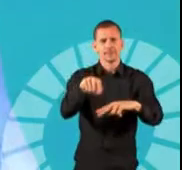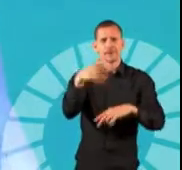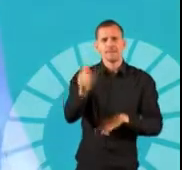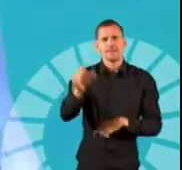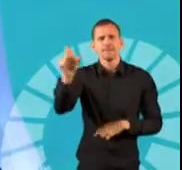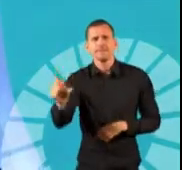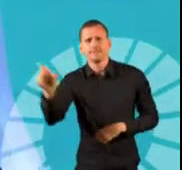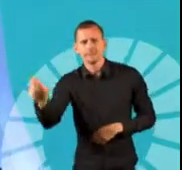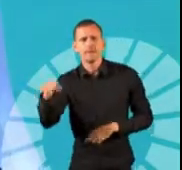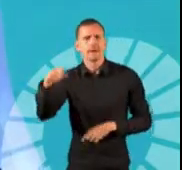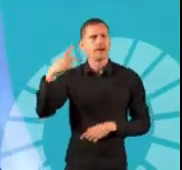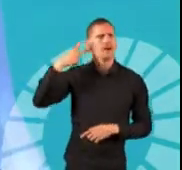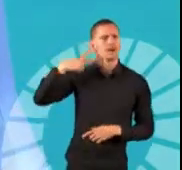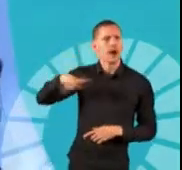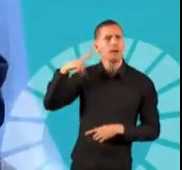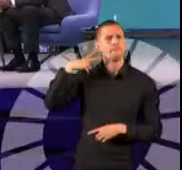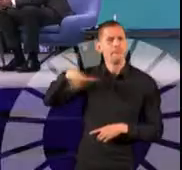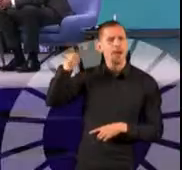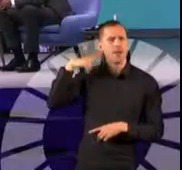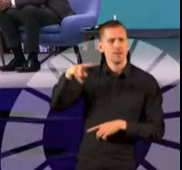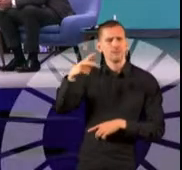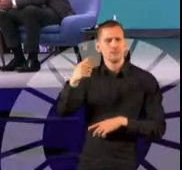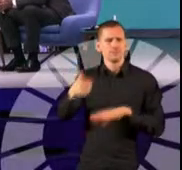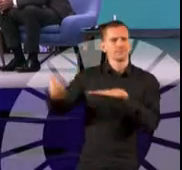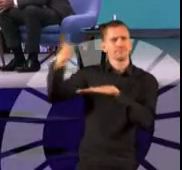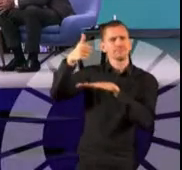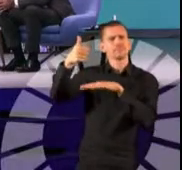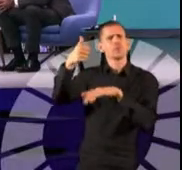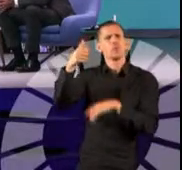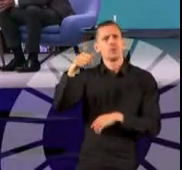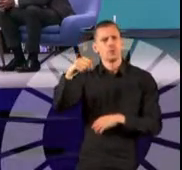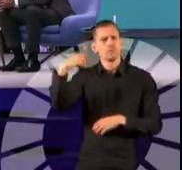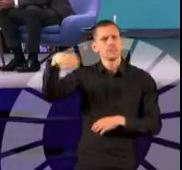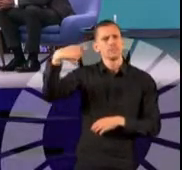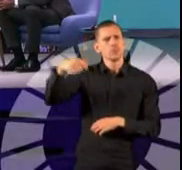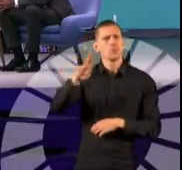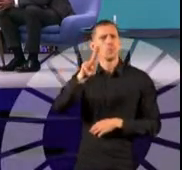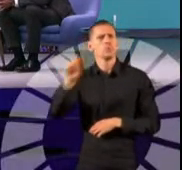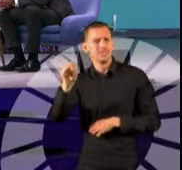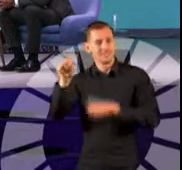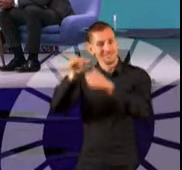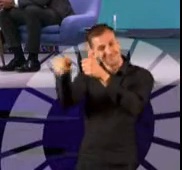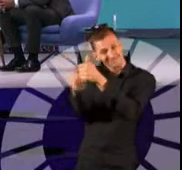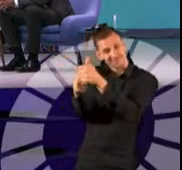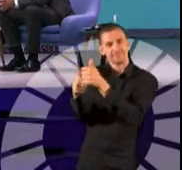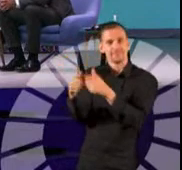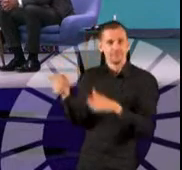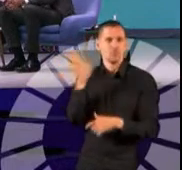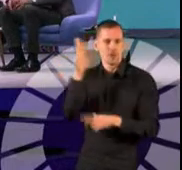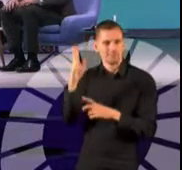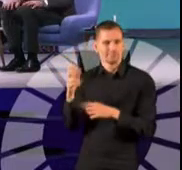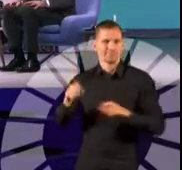of the USA, Kamala Harris, who normally speaking should be online.